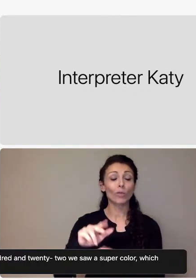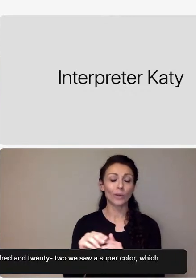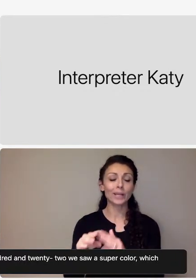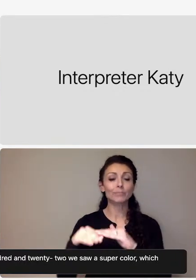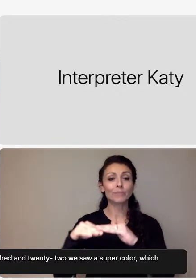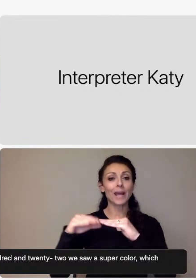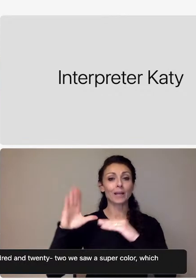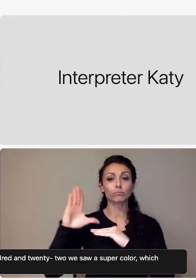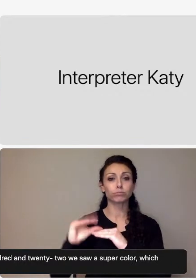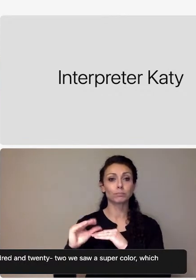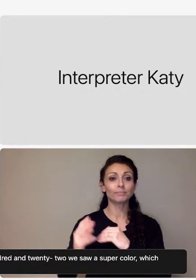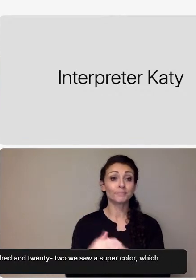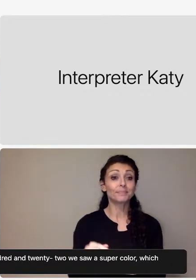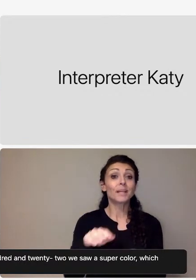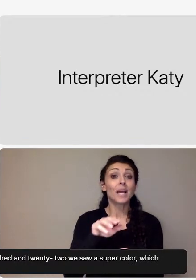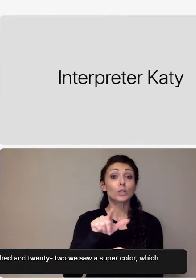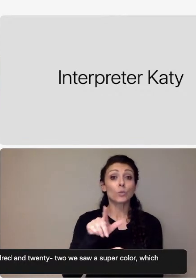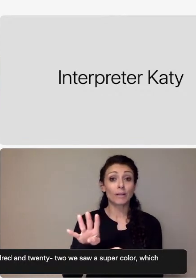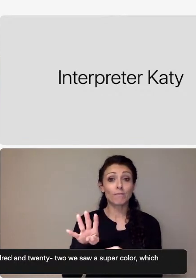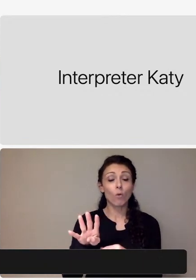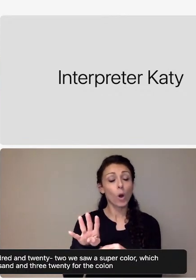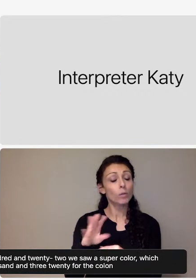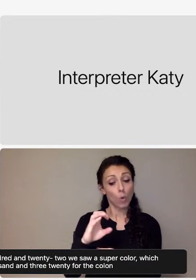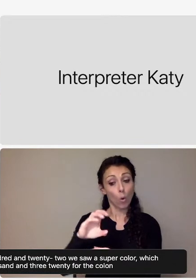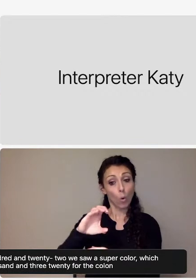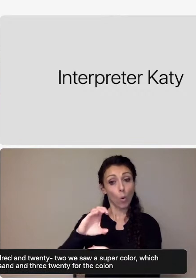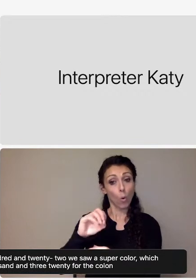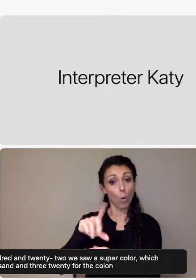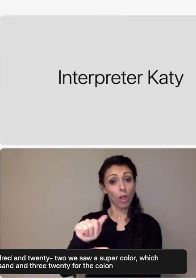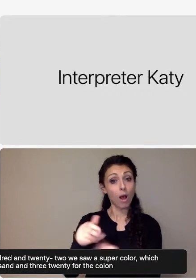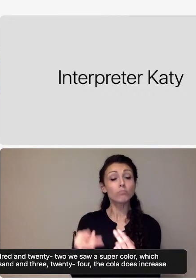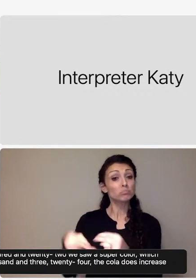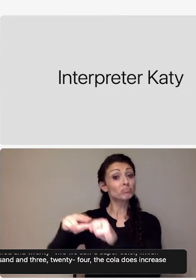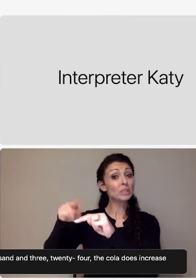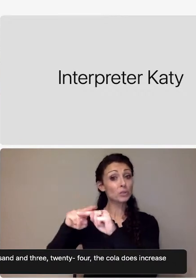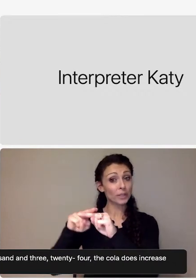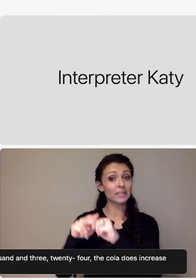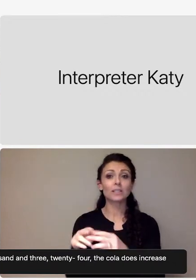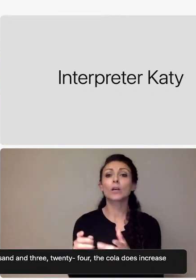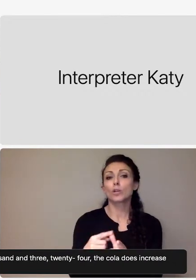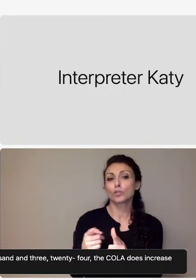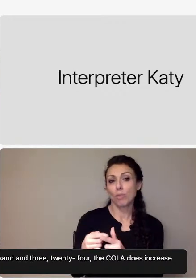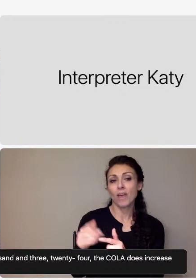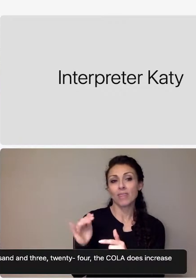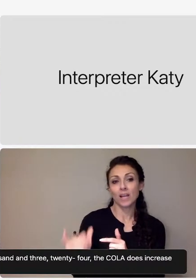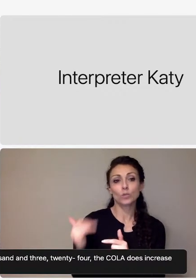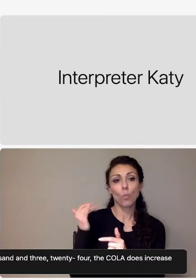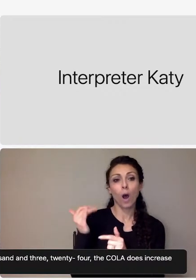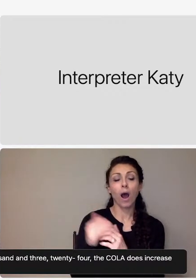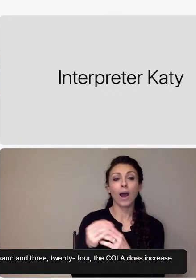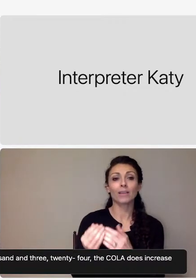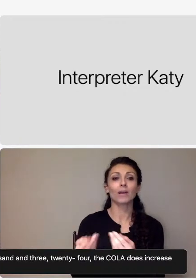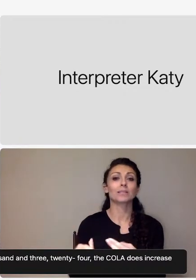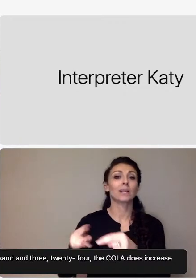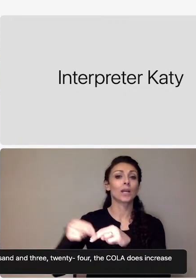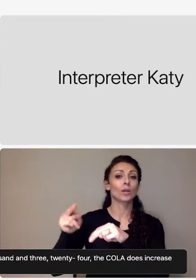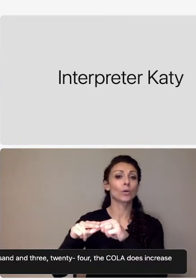in 2324 the cola just increased resulting in an increase to the lcf funding